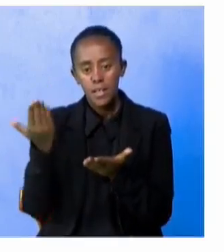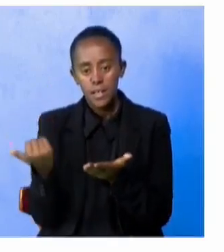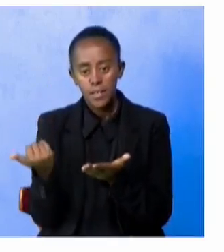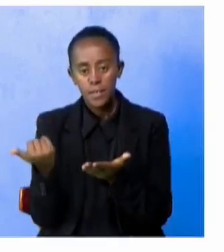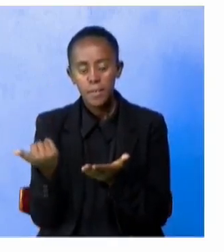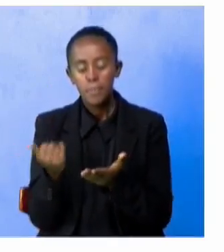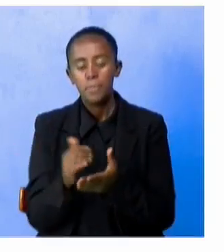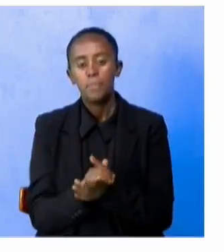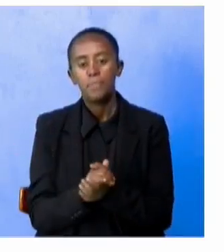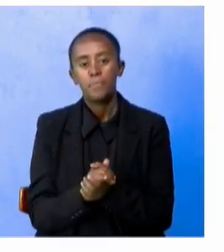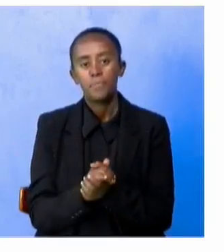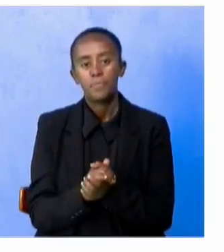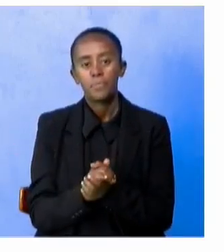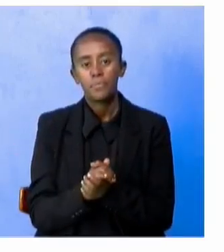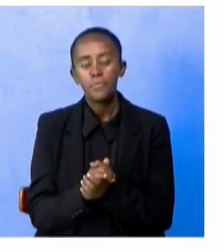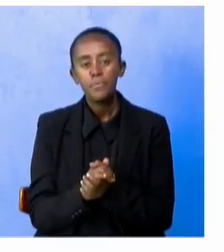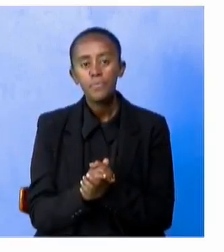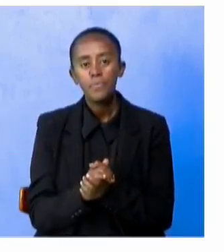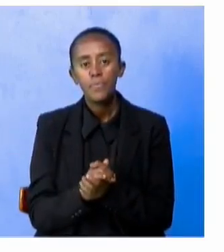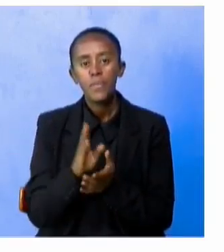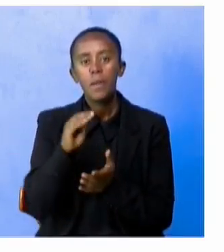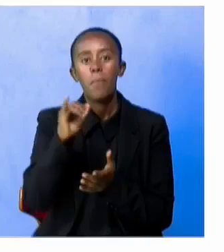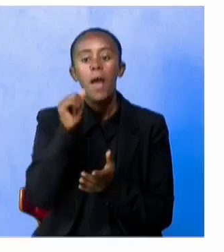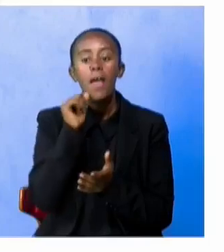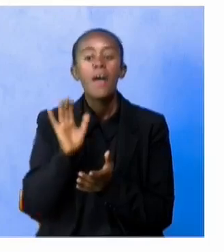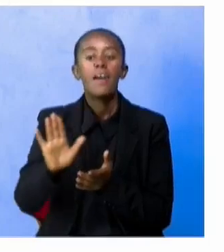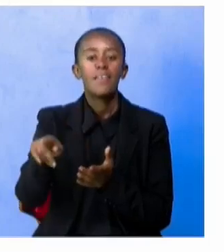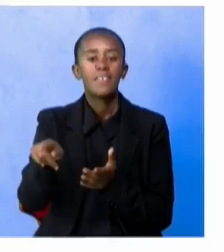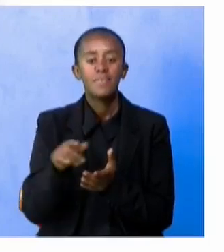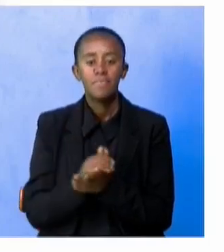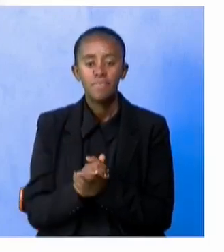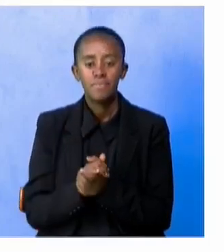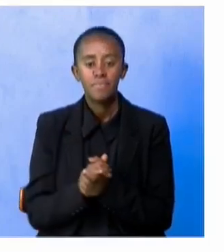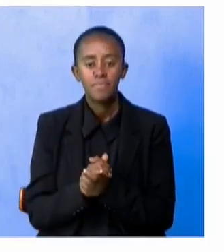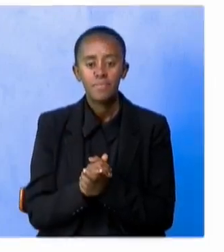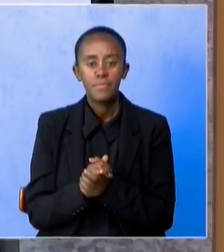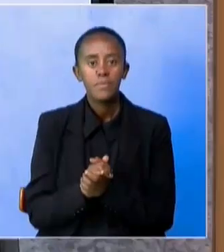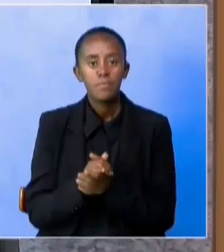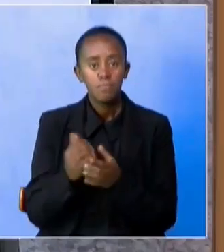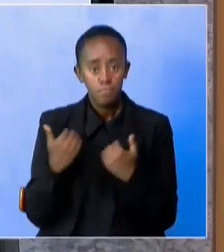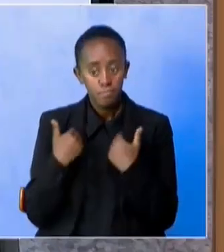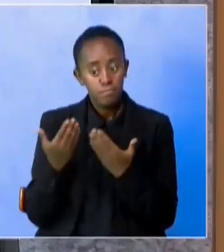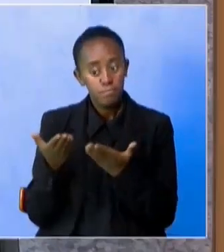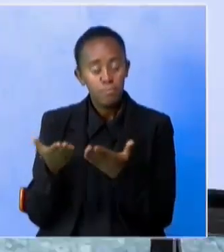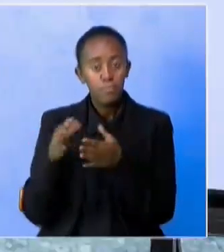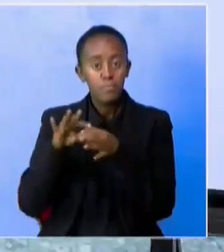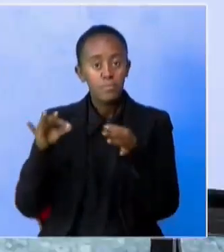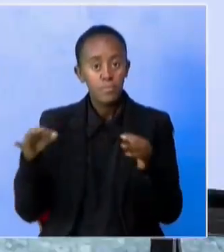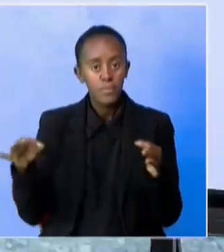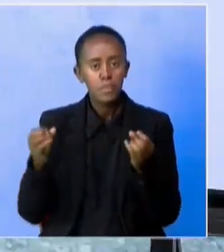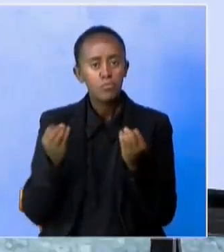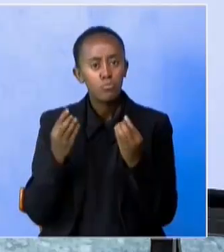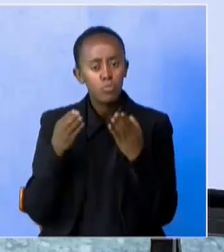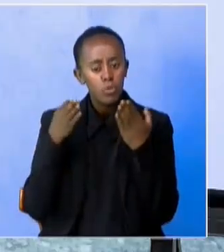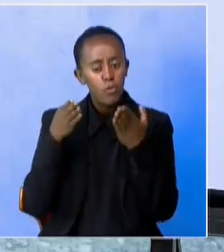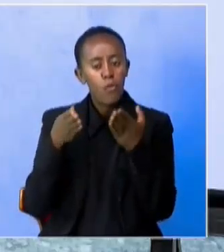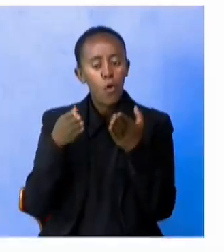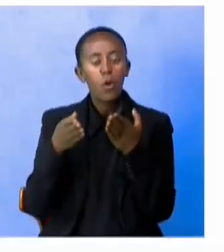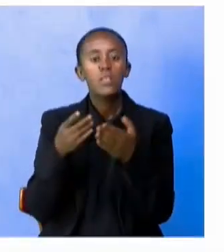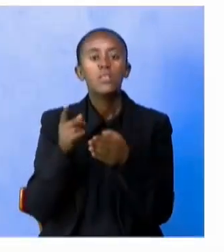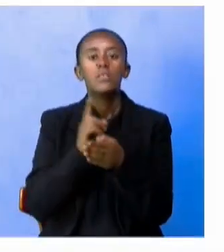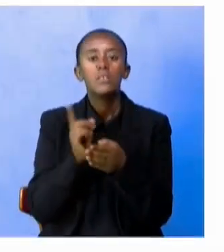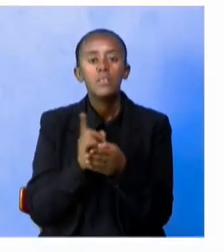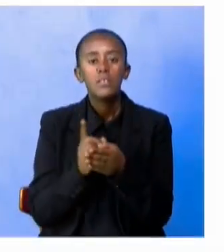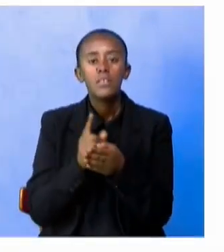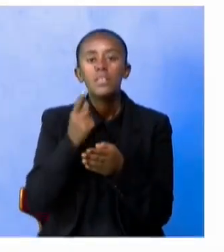by her. So here we focus more on what? The action. That